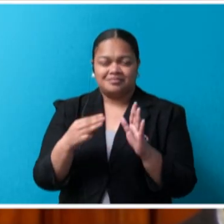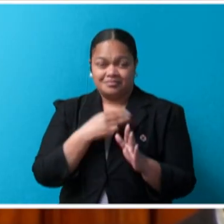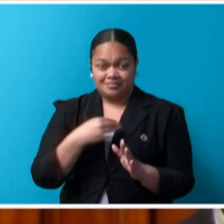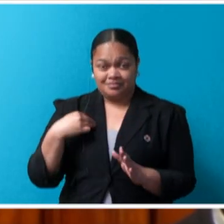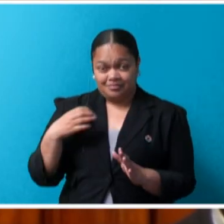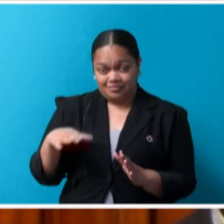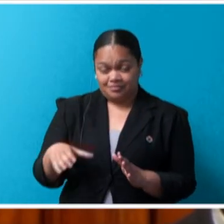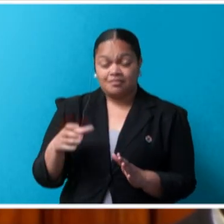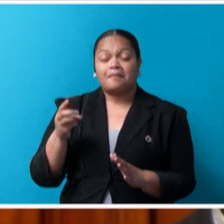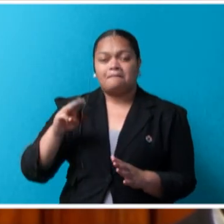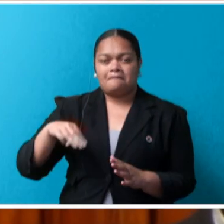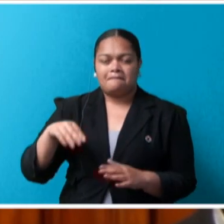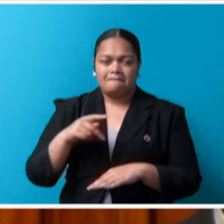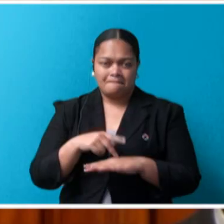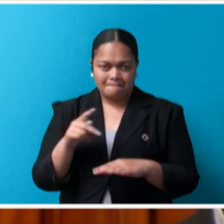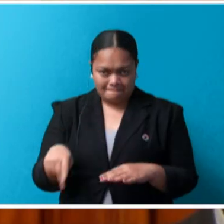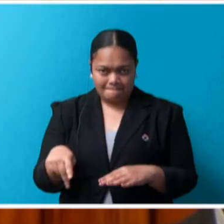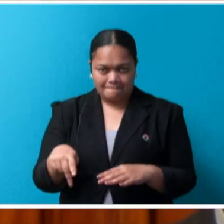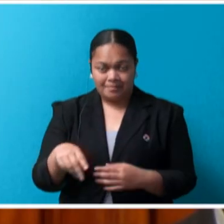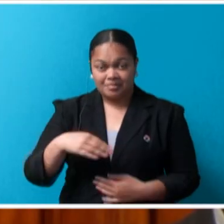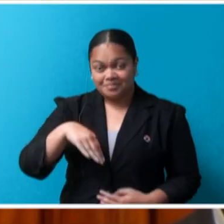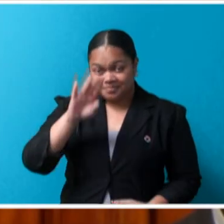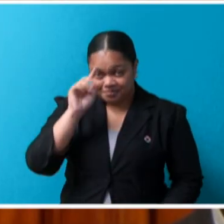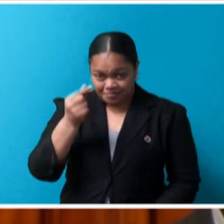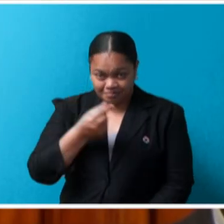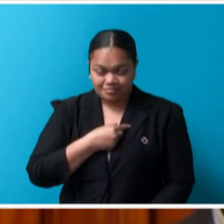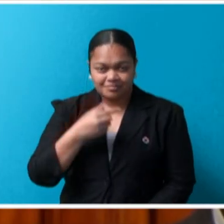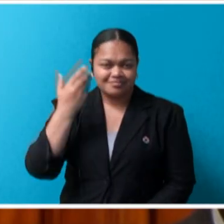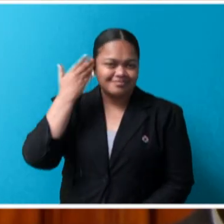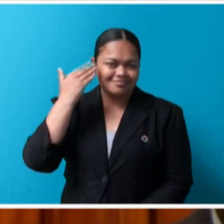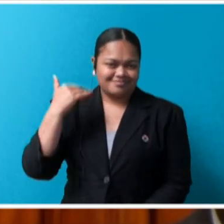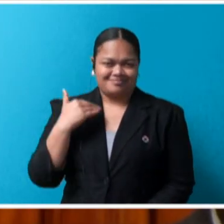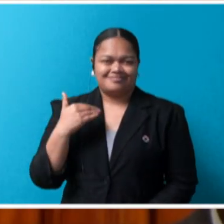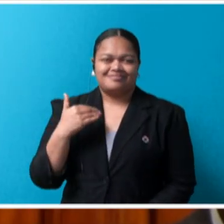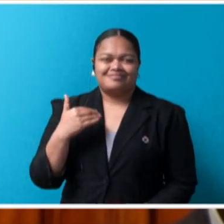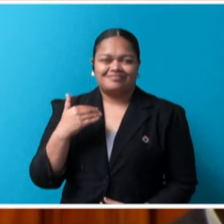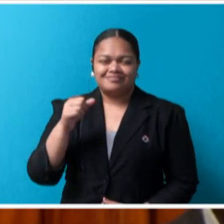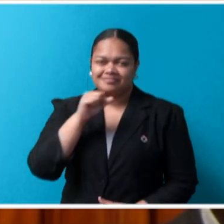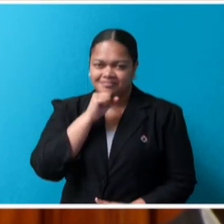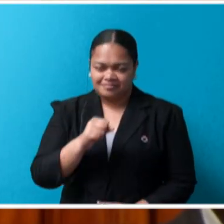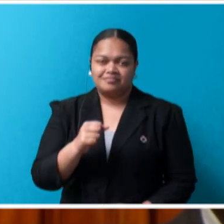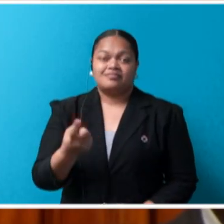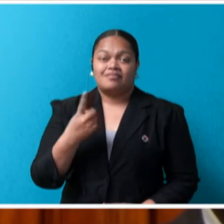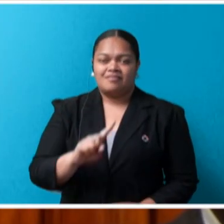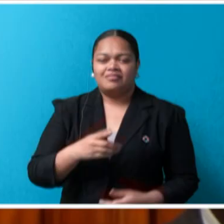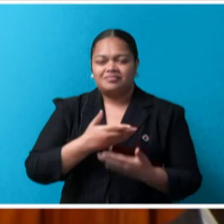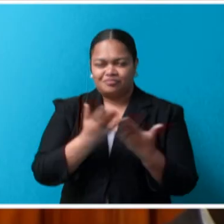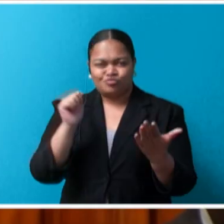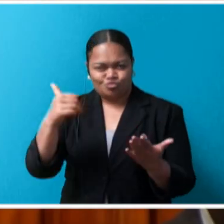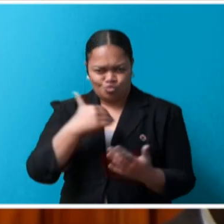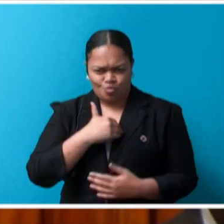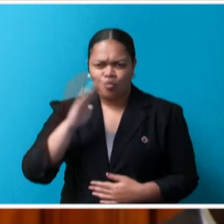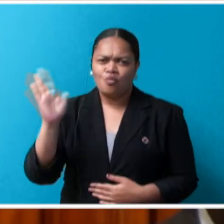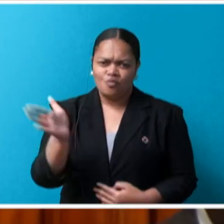of Parliament, distinguished guests, ladies and gentlemen, and fellow Fijians. A very good morning to you all.